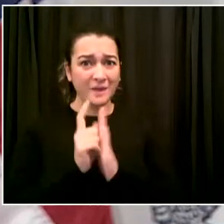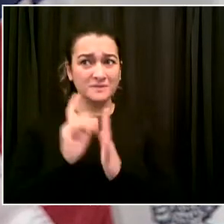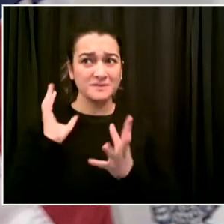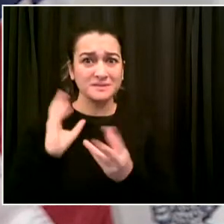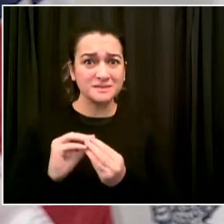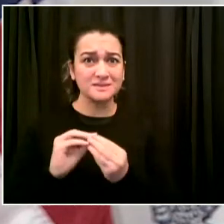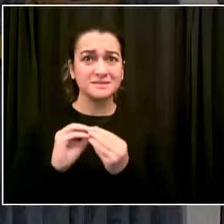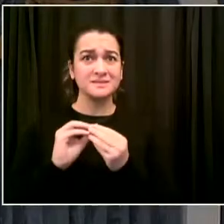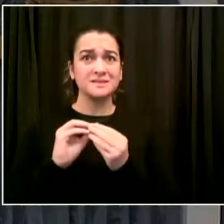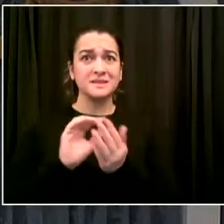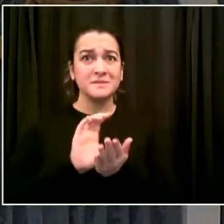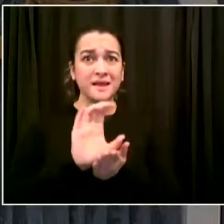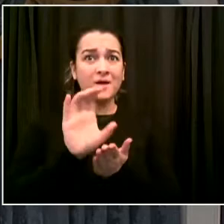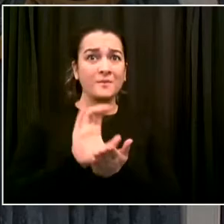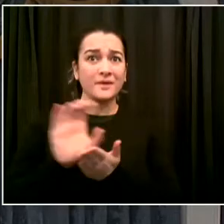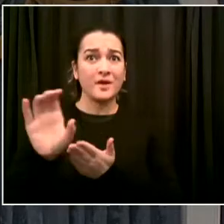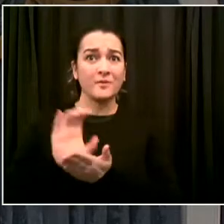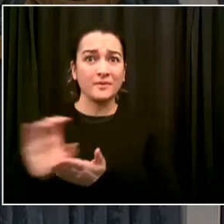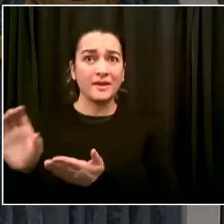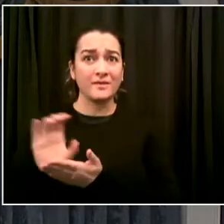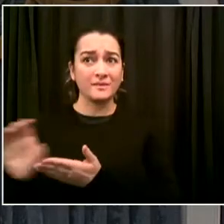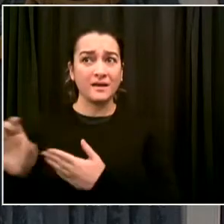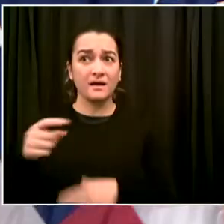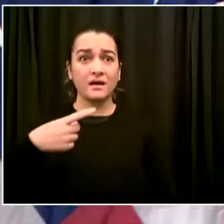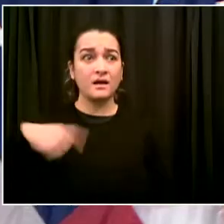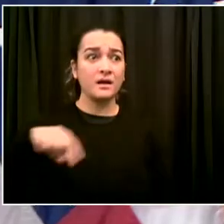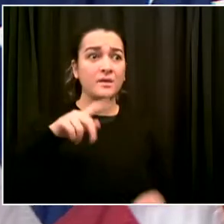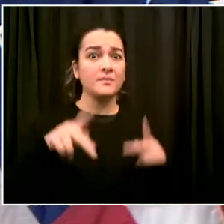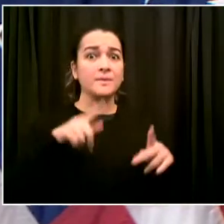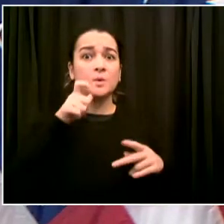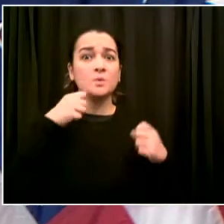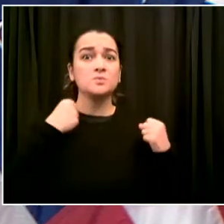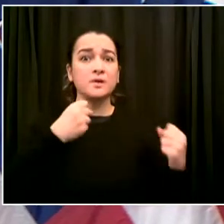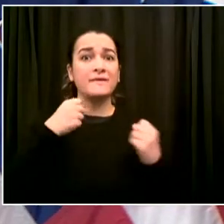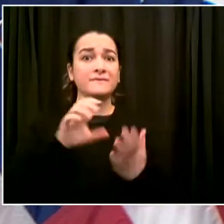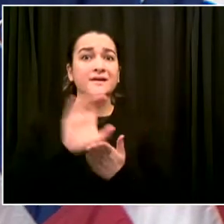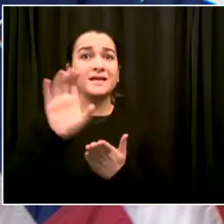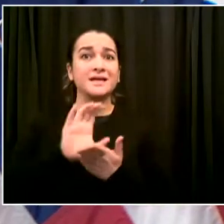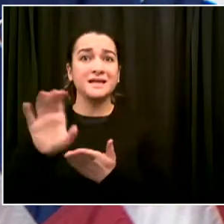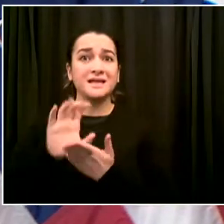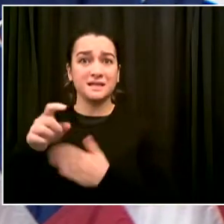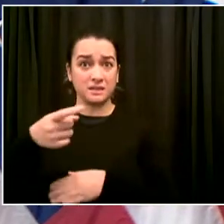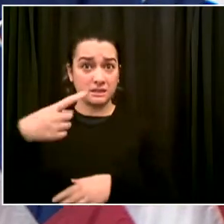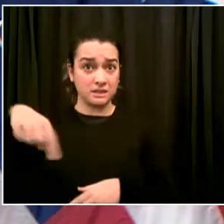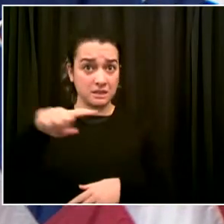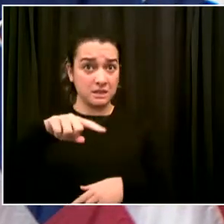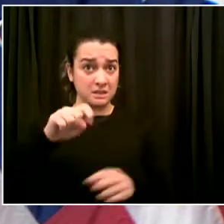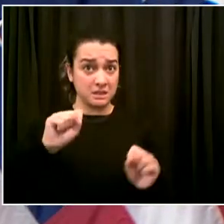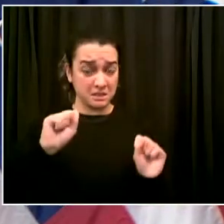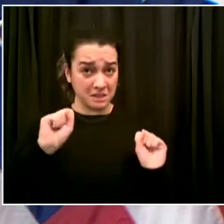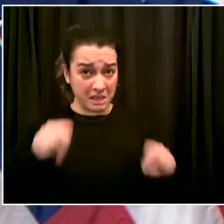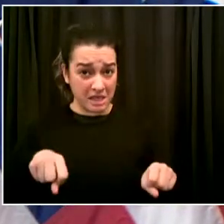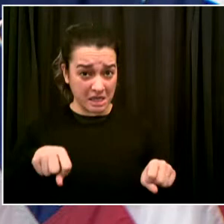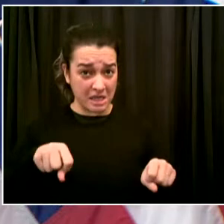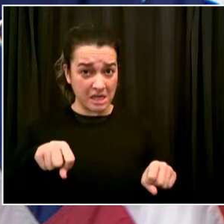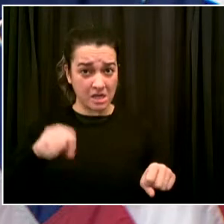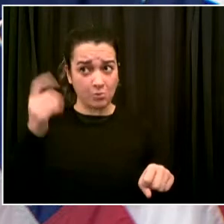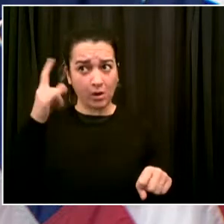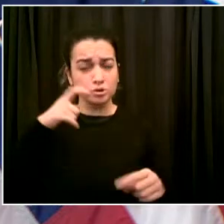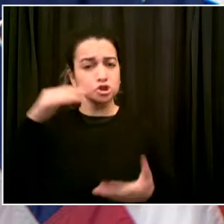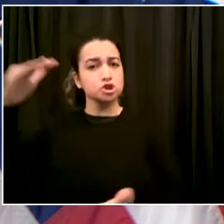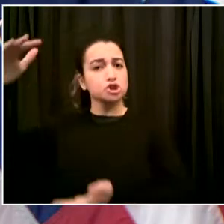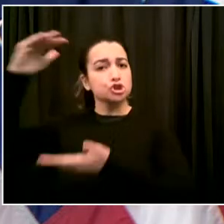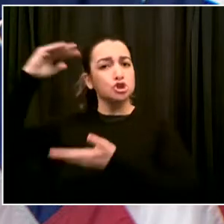Yes, this is the time when the men and women of the department truly show their professionalism. We train for this, but I can tell you from personal experience,